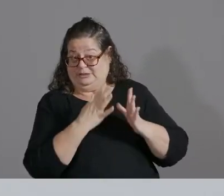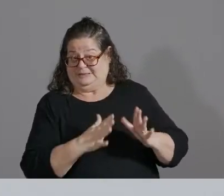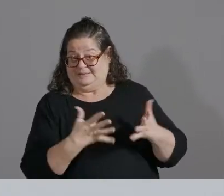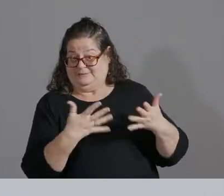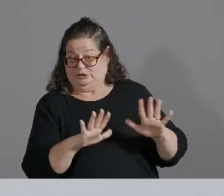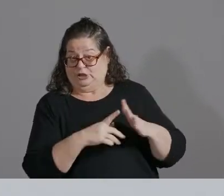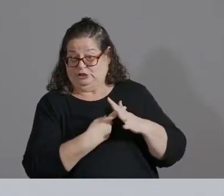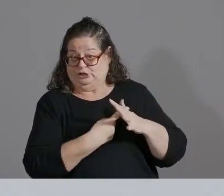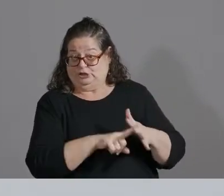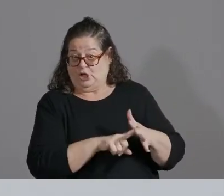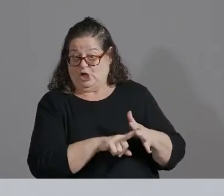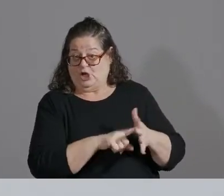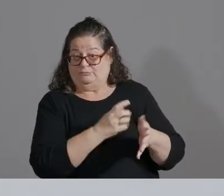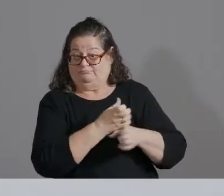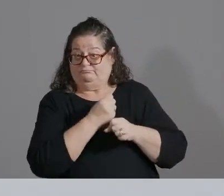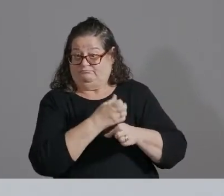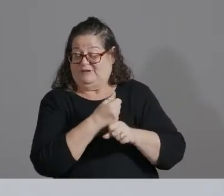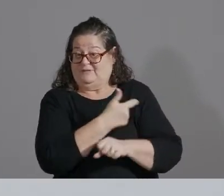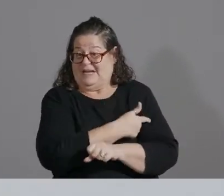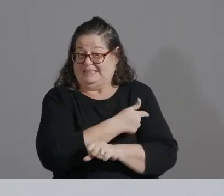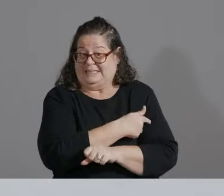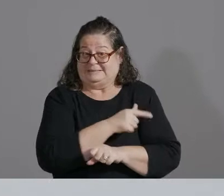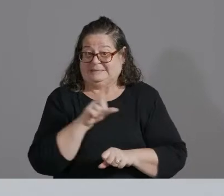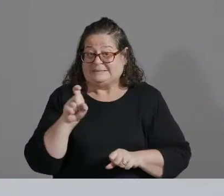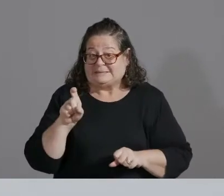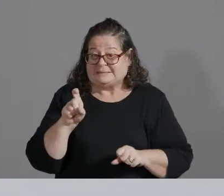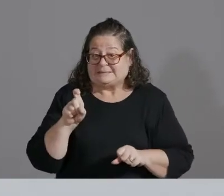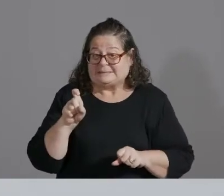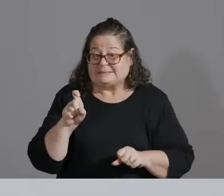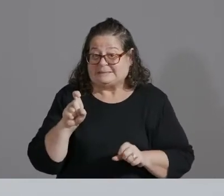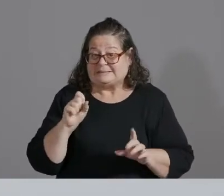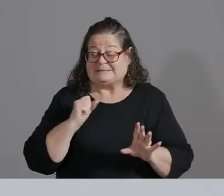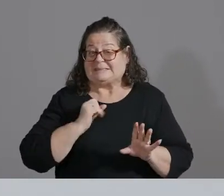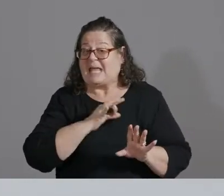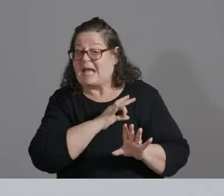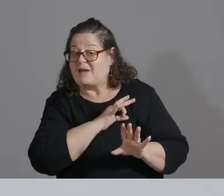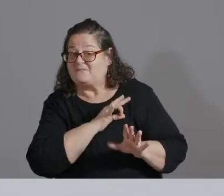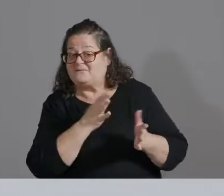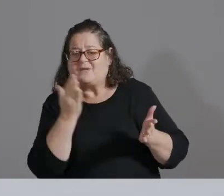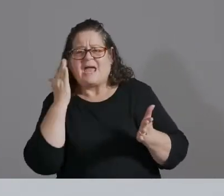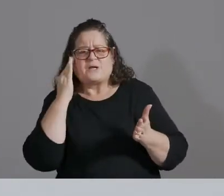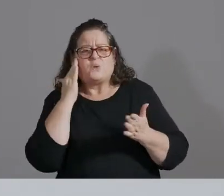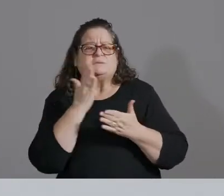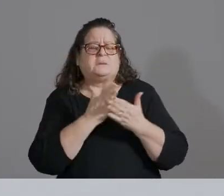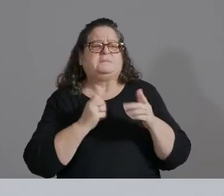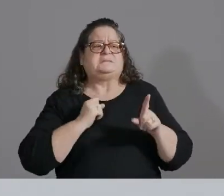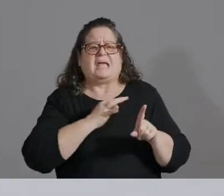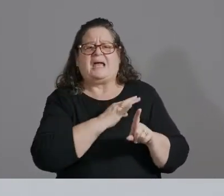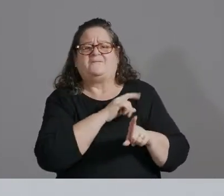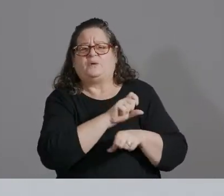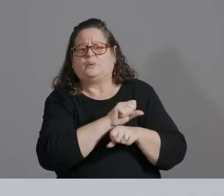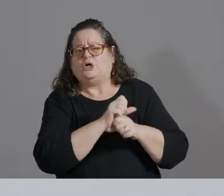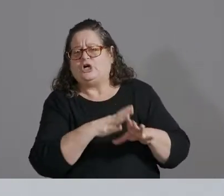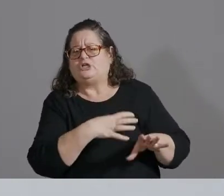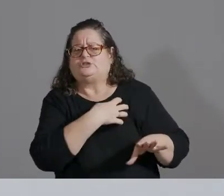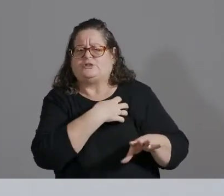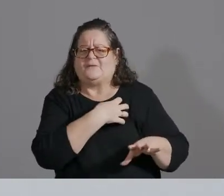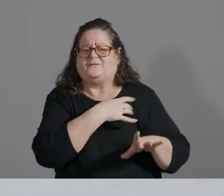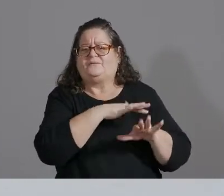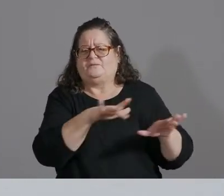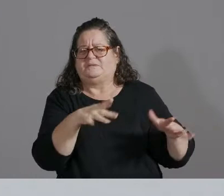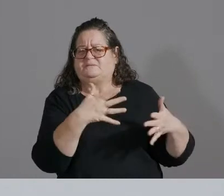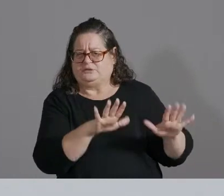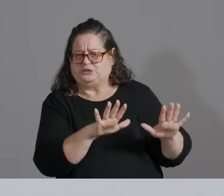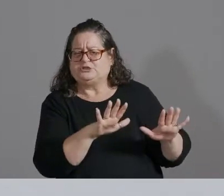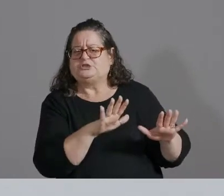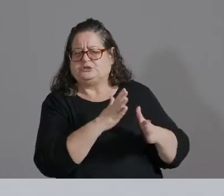COVID vaccinations yet? And has staff, and I know some staff and corrections officers were some of the first ones to